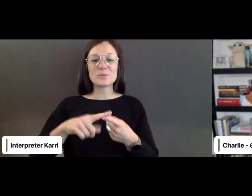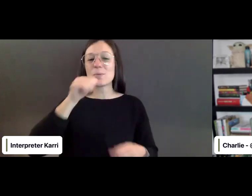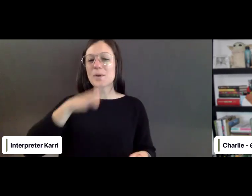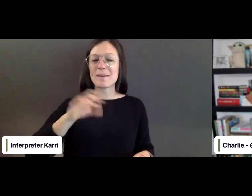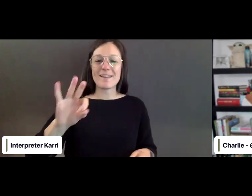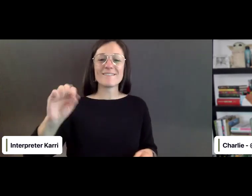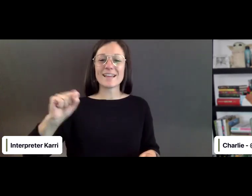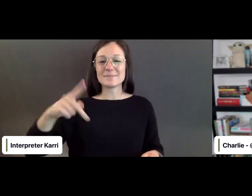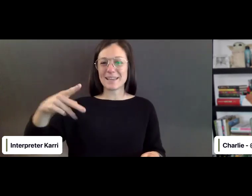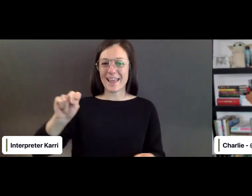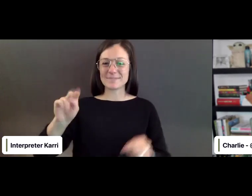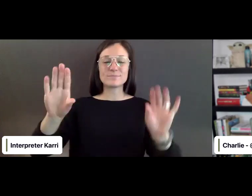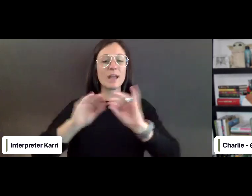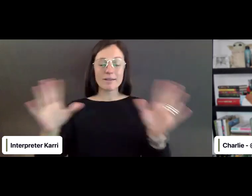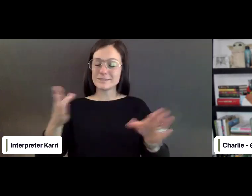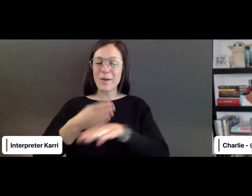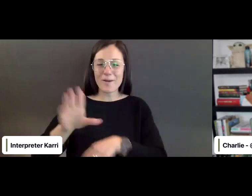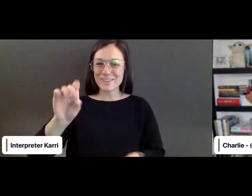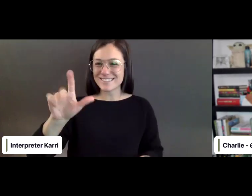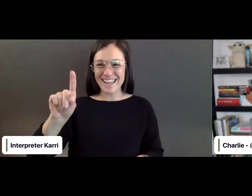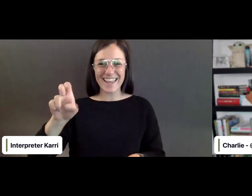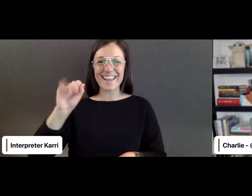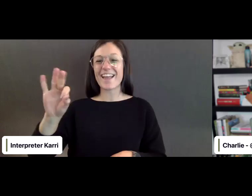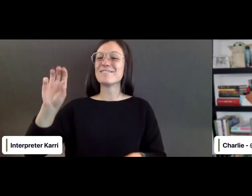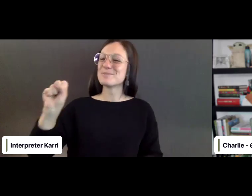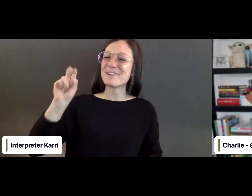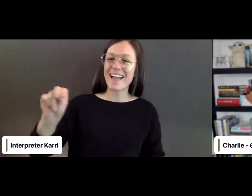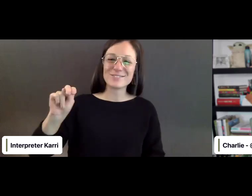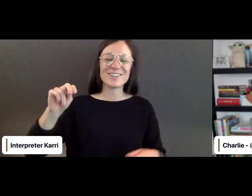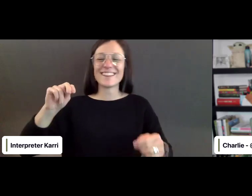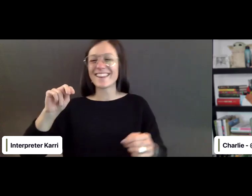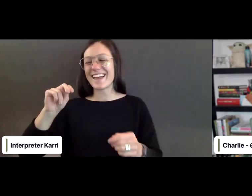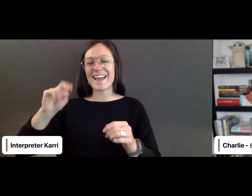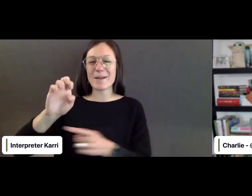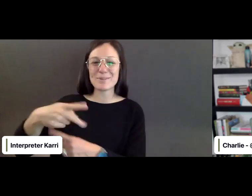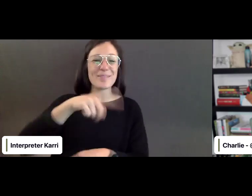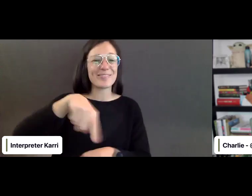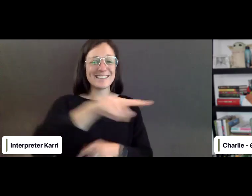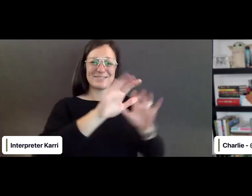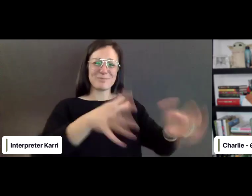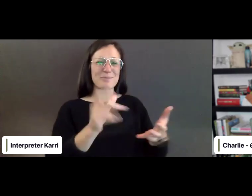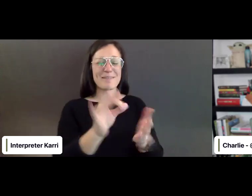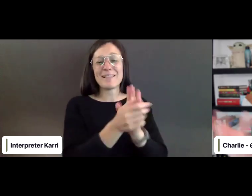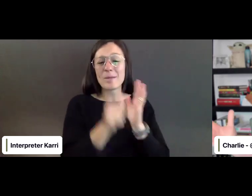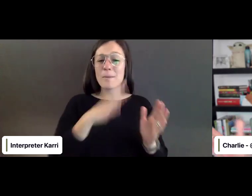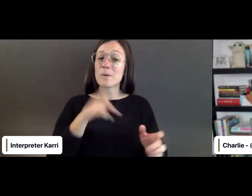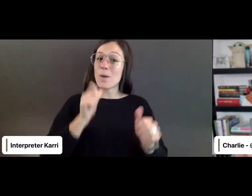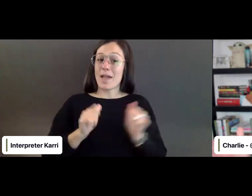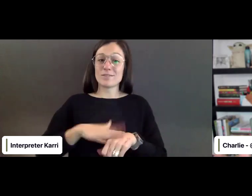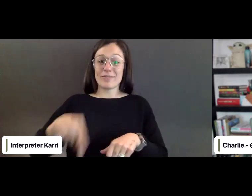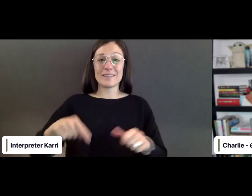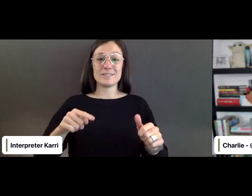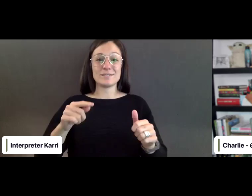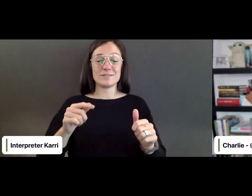SPN. Obviously, over a decade and a half of supernatural episodes. This legion of talented women who have acted on the show is vast,